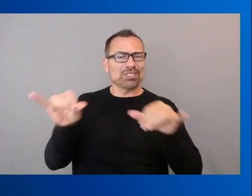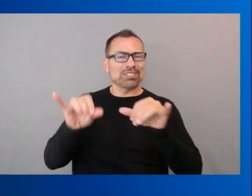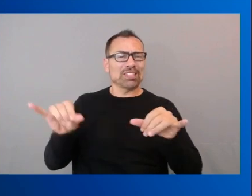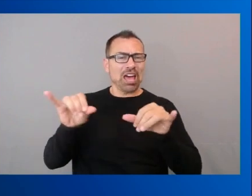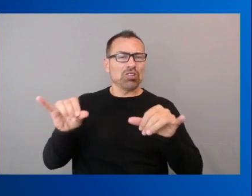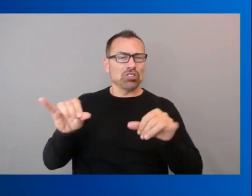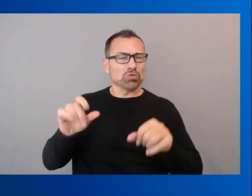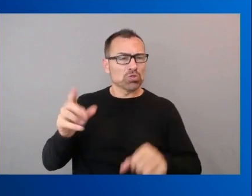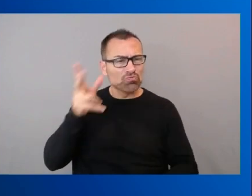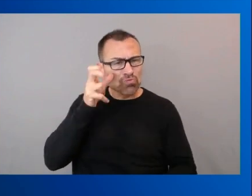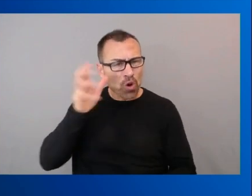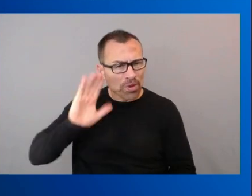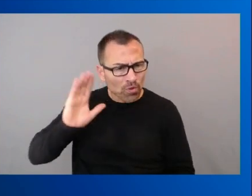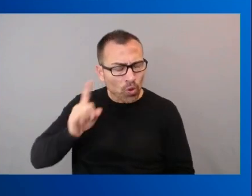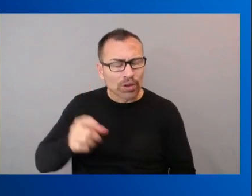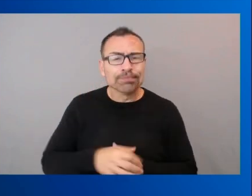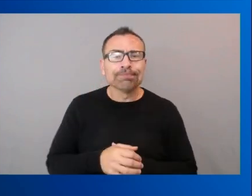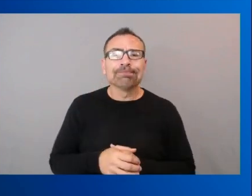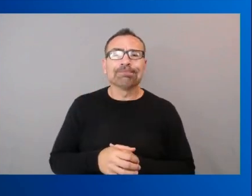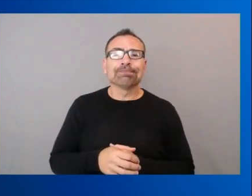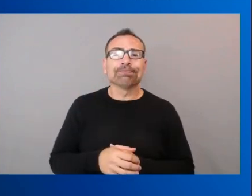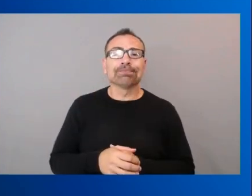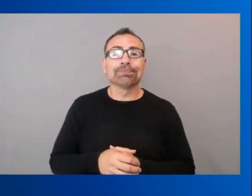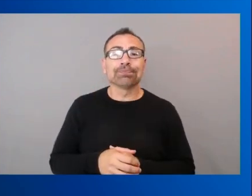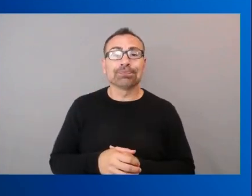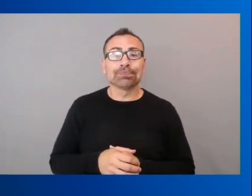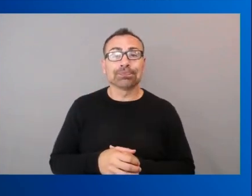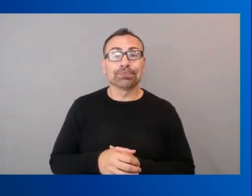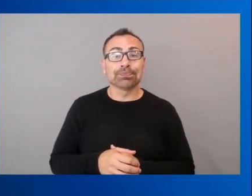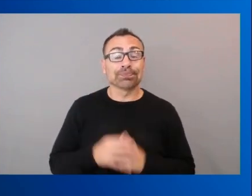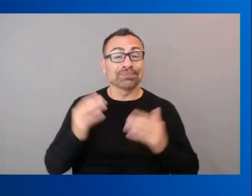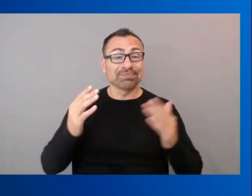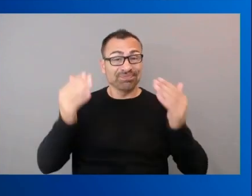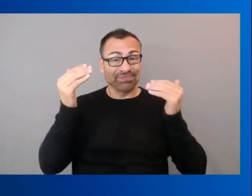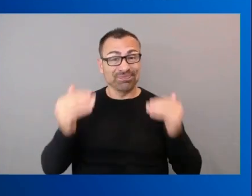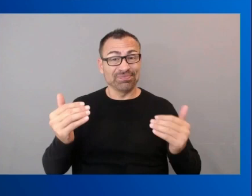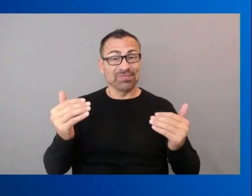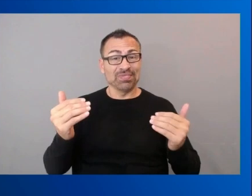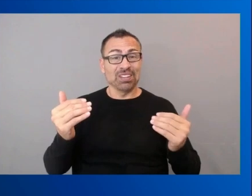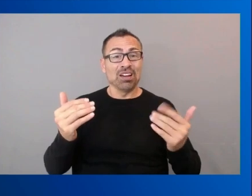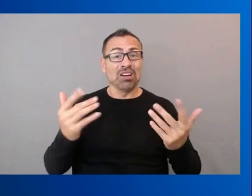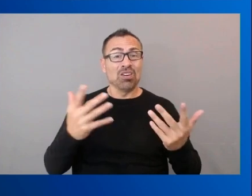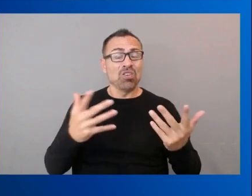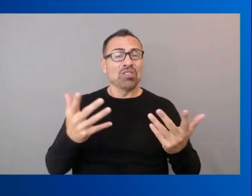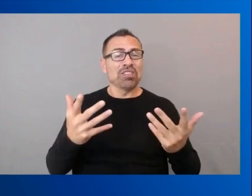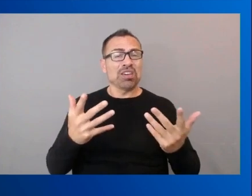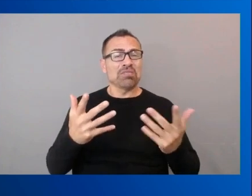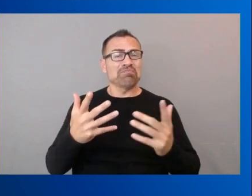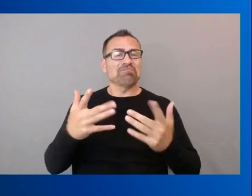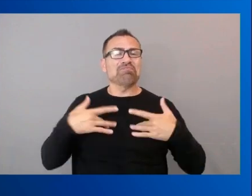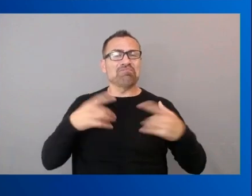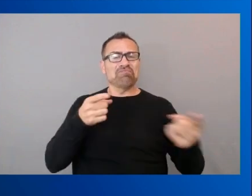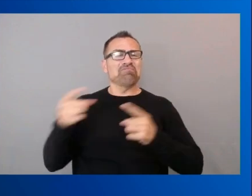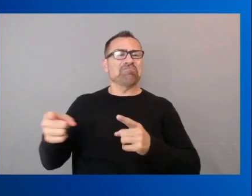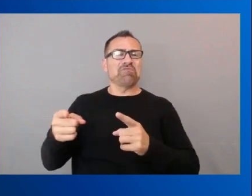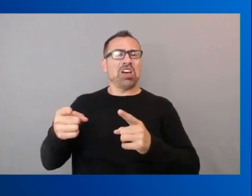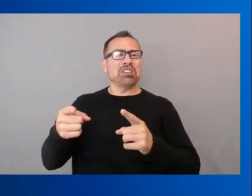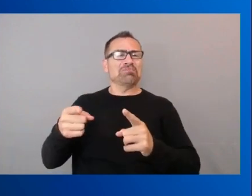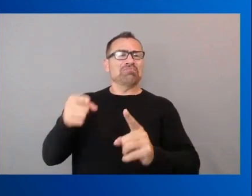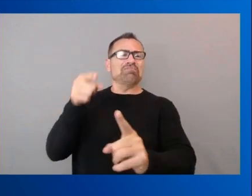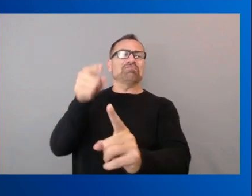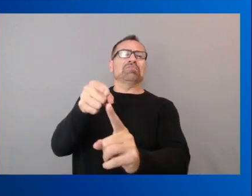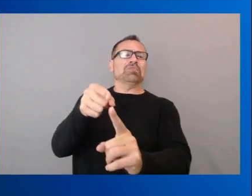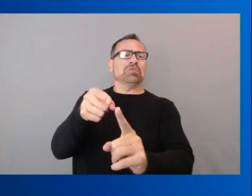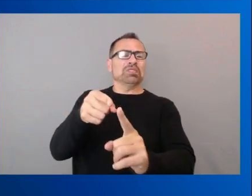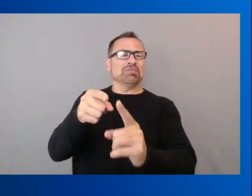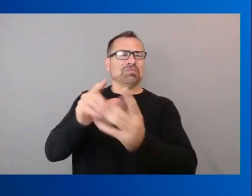today. And also here, like unclear event intent. If we have 100 events or 1,000 events, how do we make sure that we've got the right